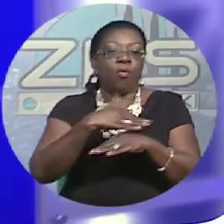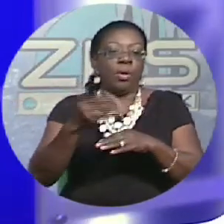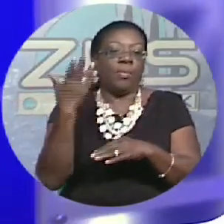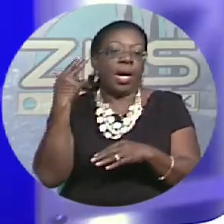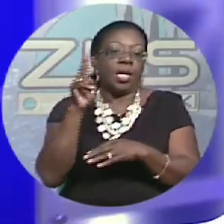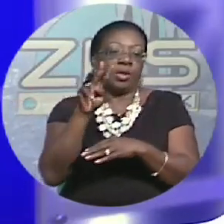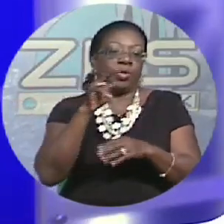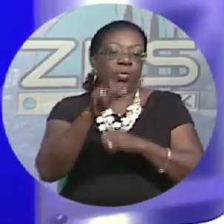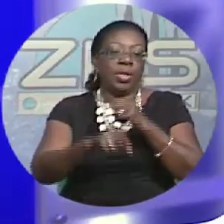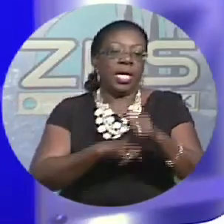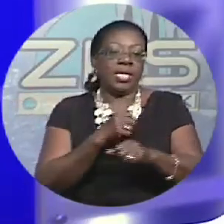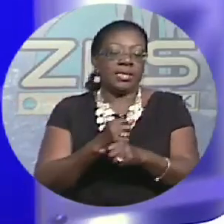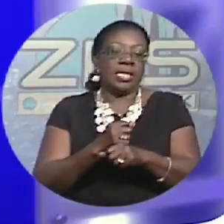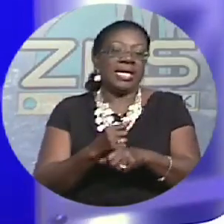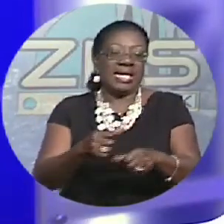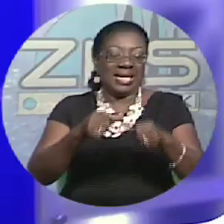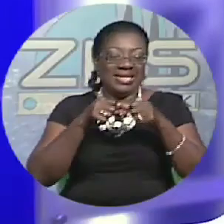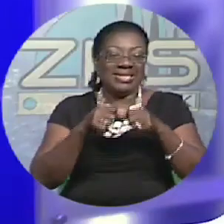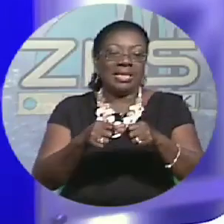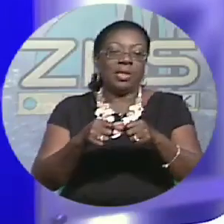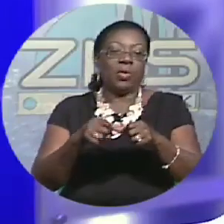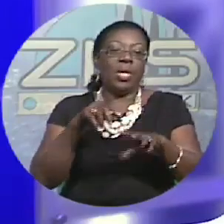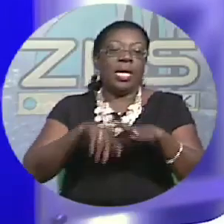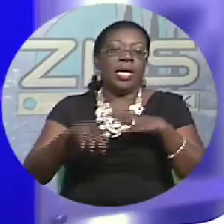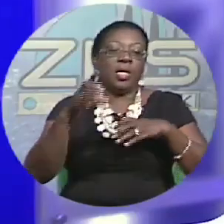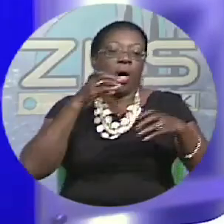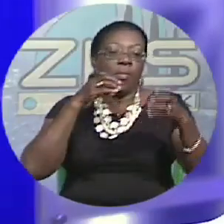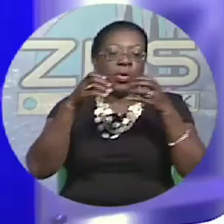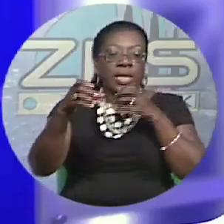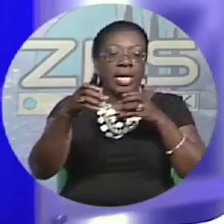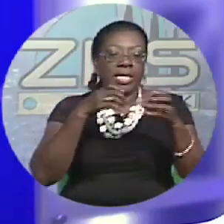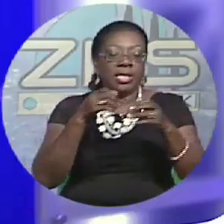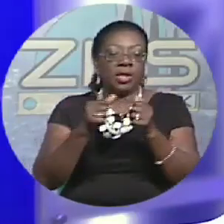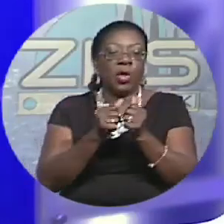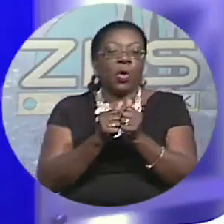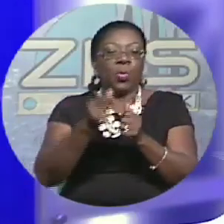constant communication with government on all issues pertaining to the Robinson Road incident.